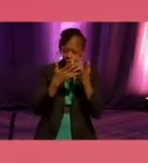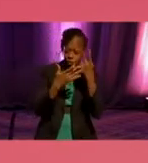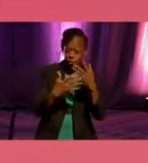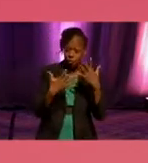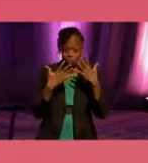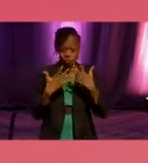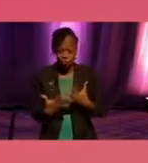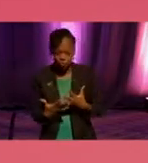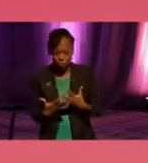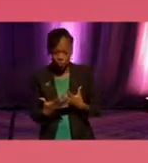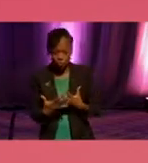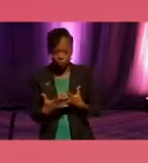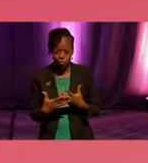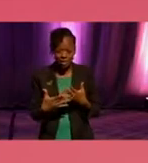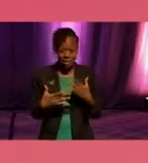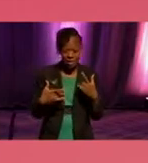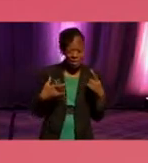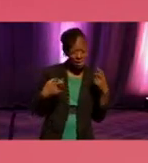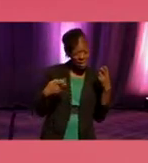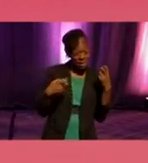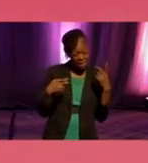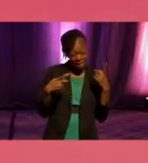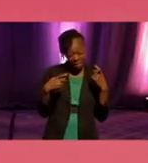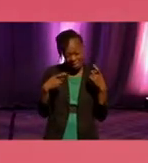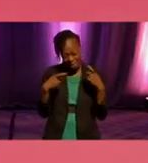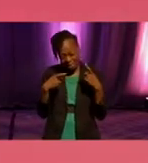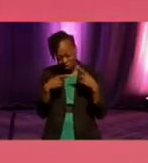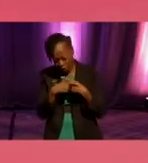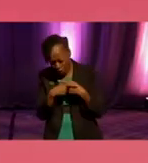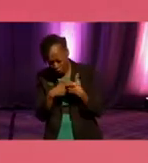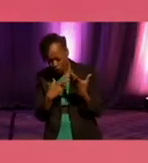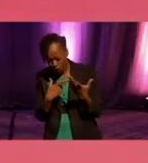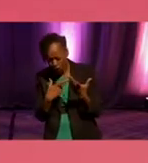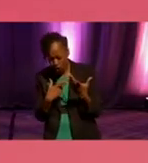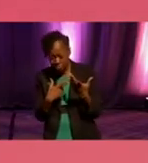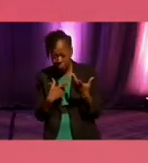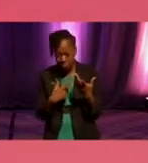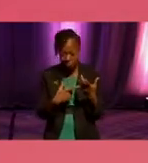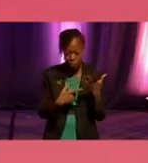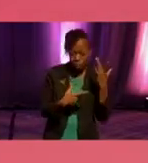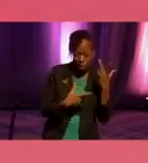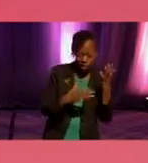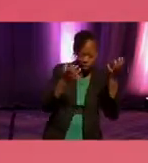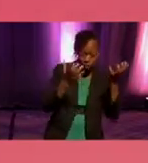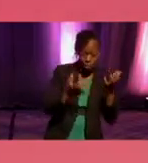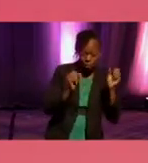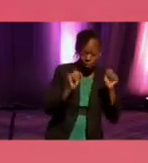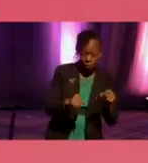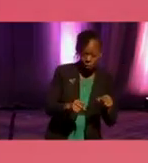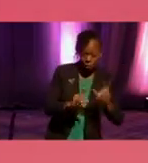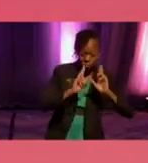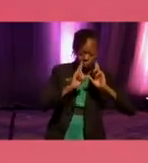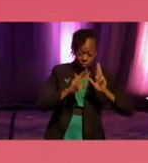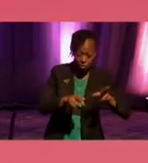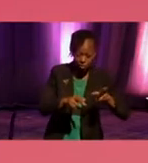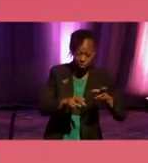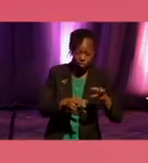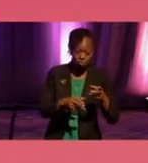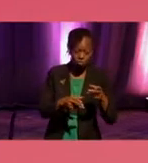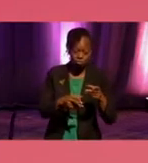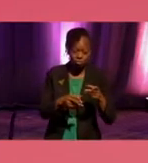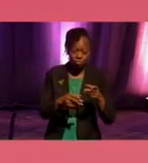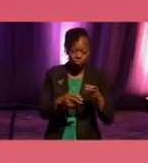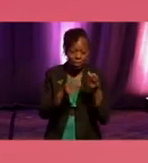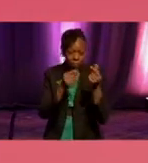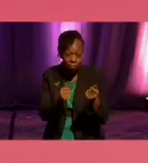know it's easy, but it's also complicated at the same time because you want to be able to respond immediately if someone is